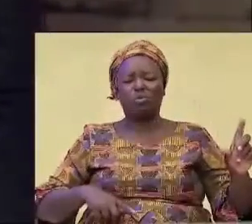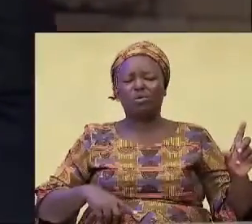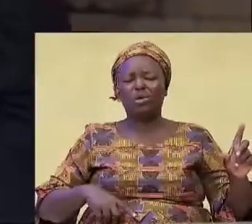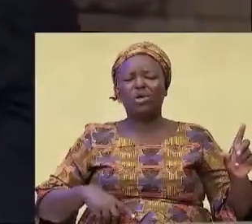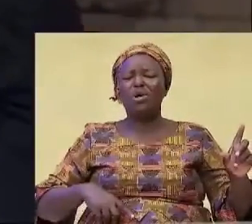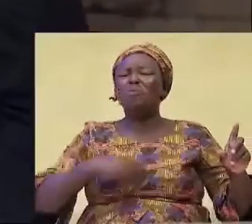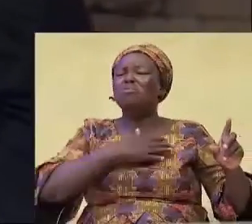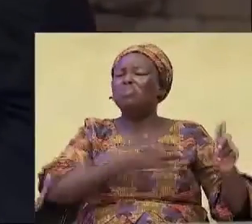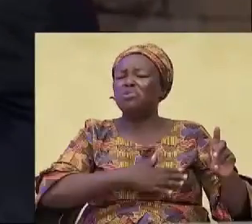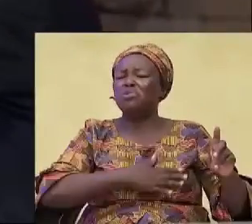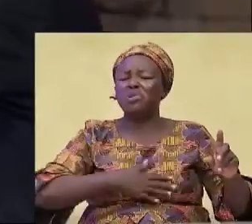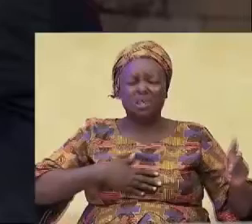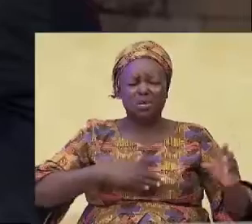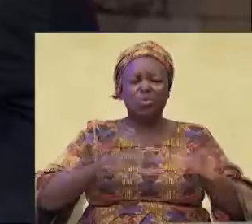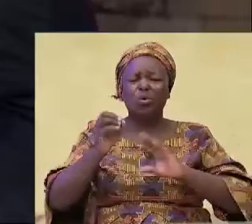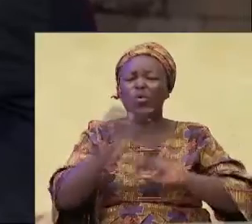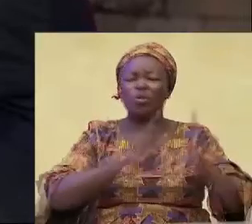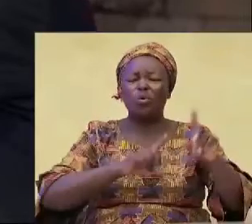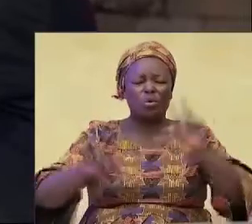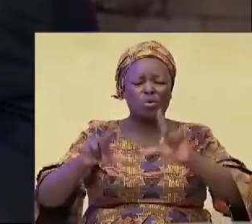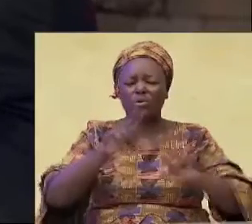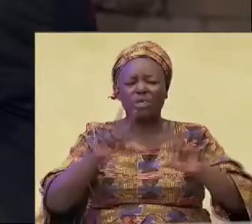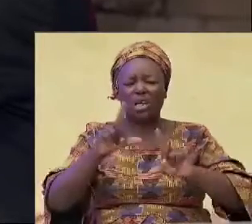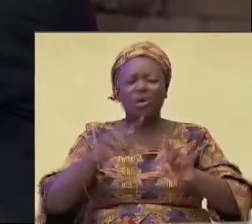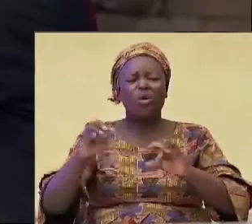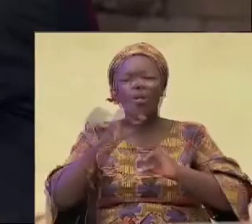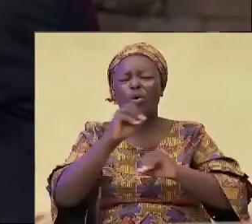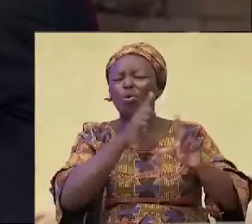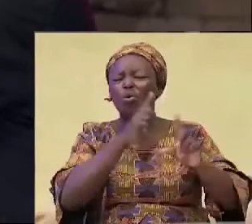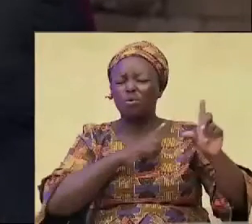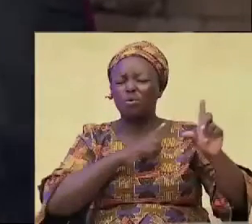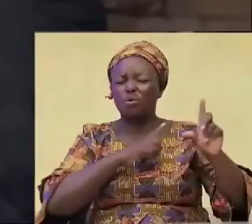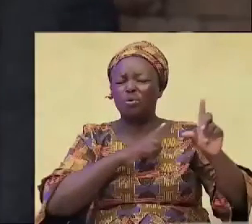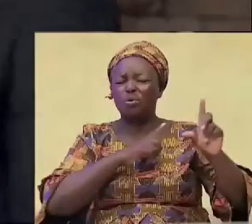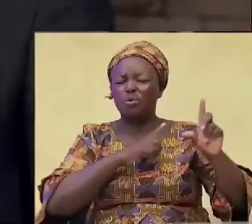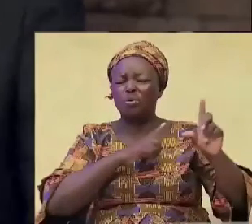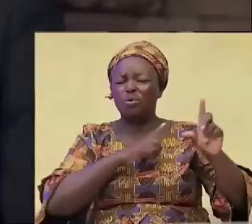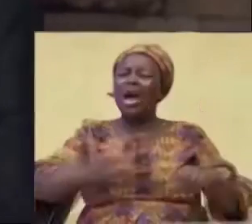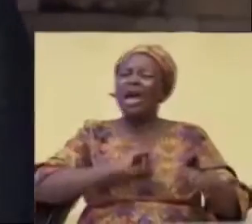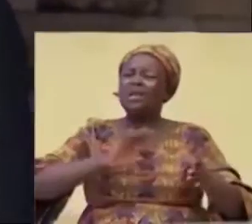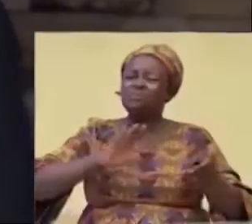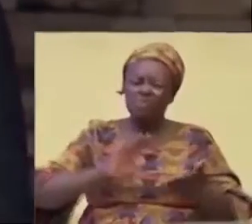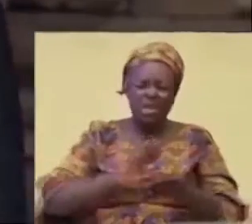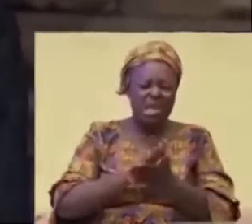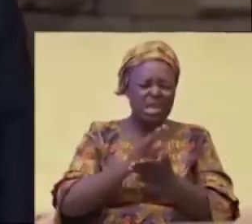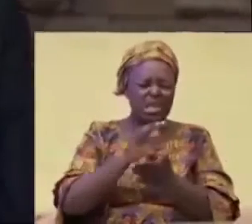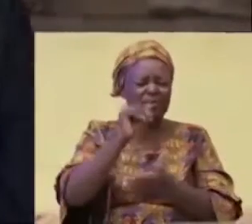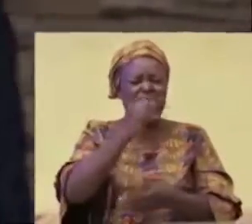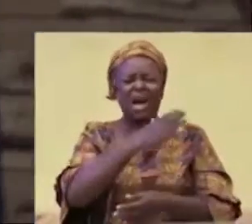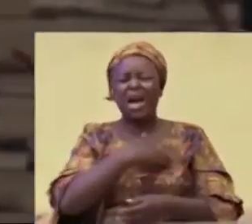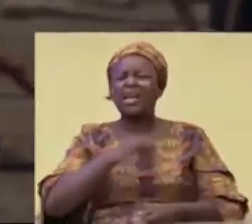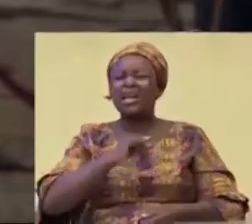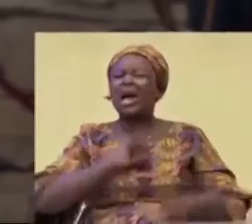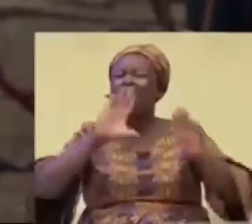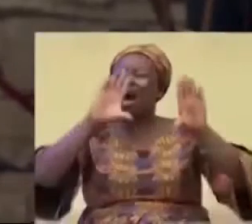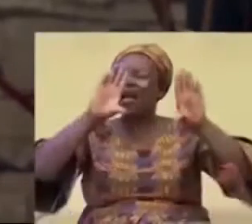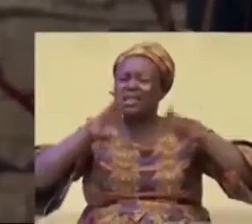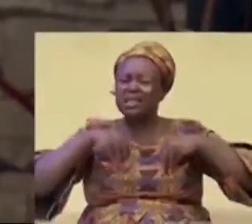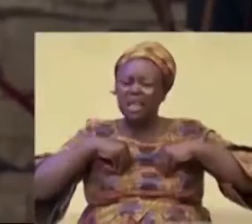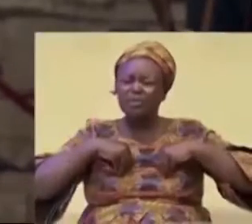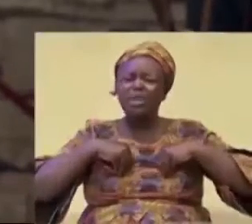Lord, oh Lord, tell him, oh Lord, I believe and I